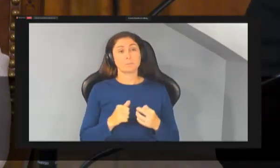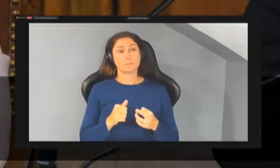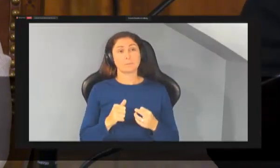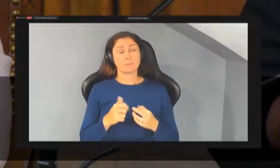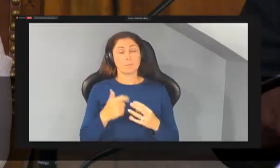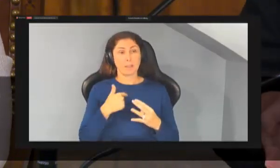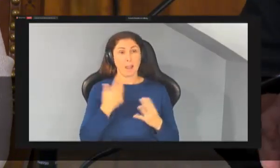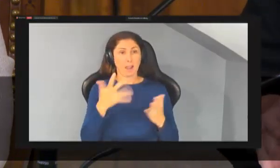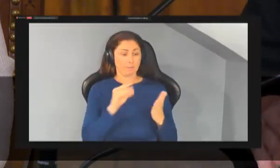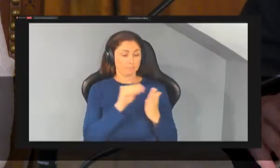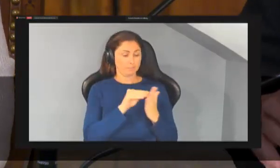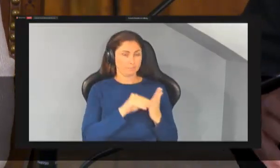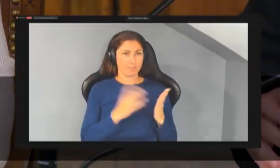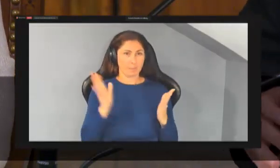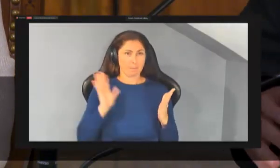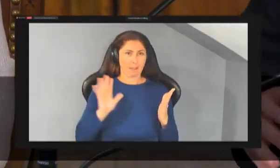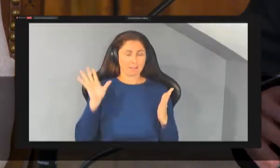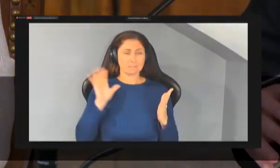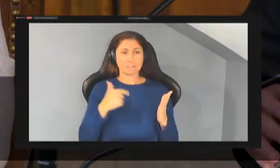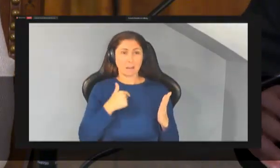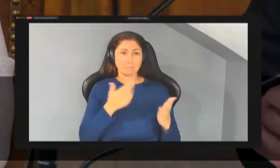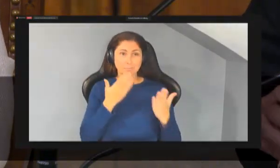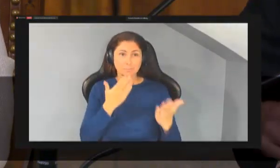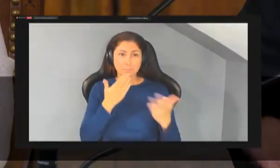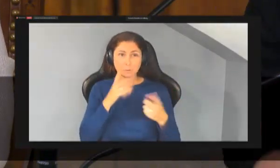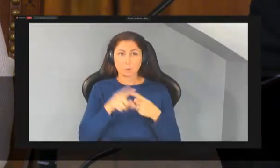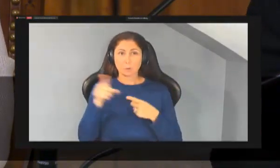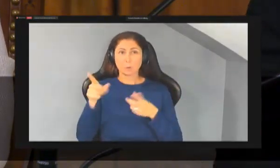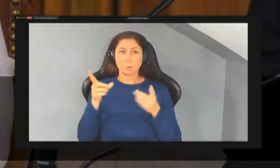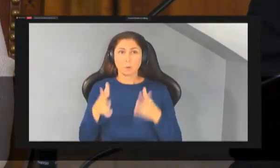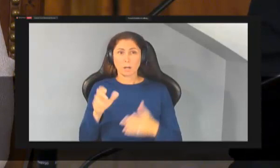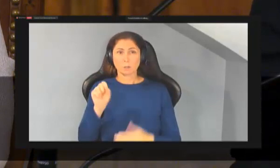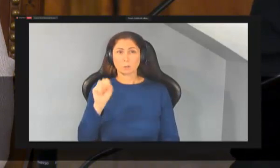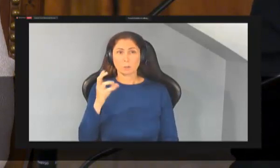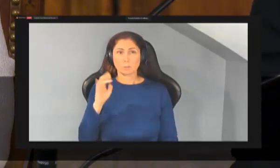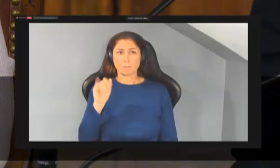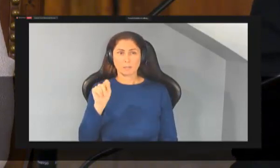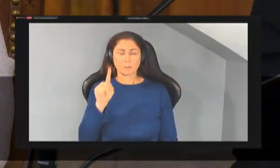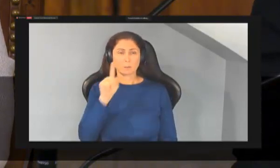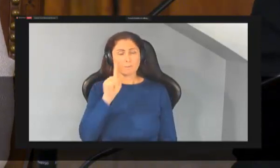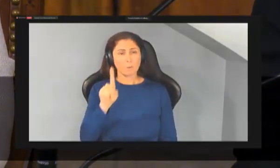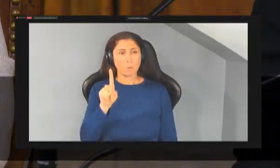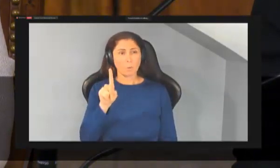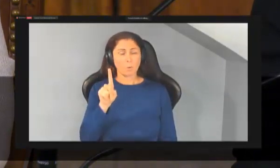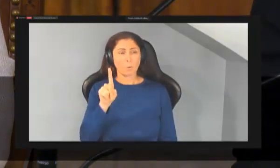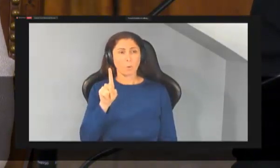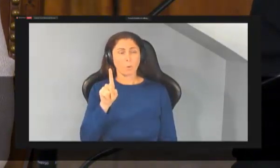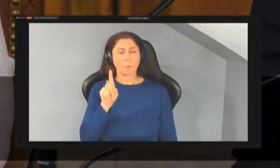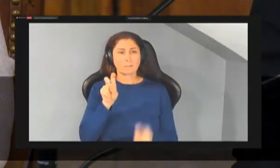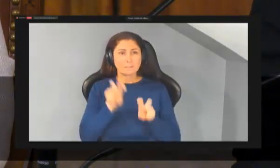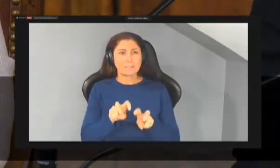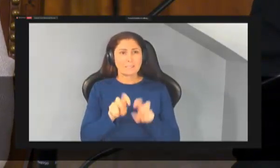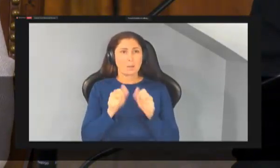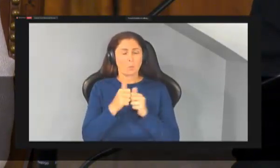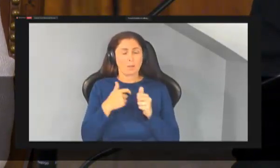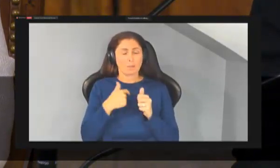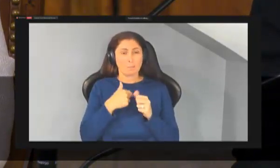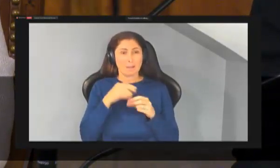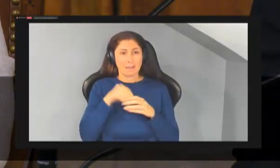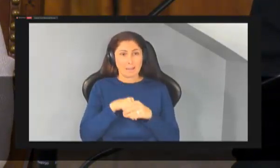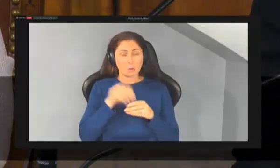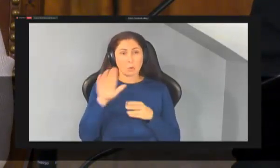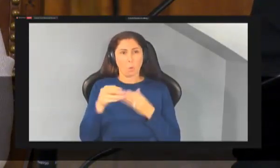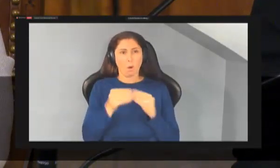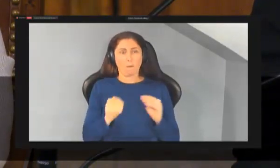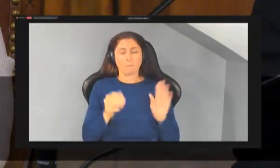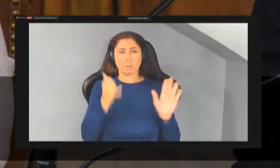in the past, and I'm grateful to you, Director Schmidt, for literally sitting with me in your office and calling